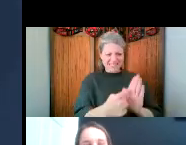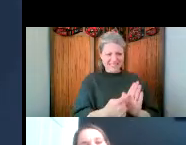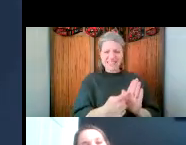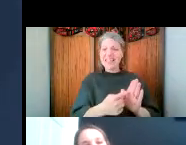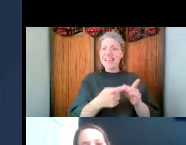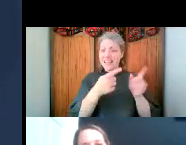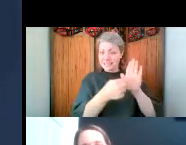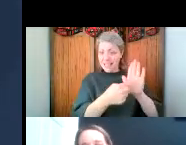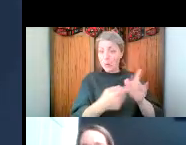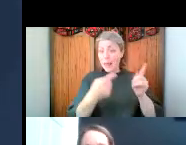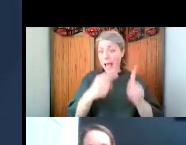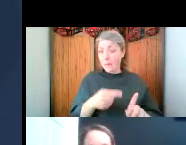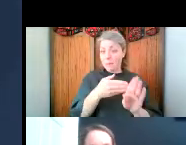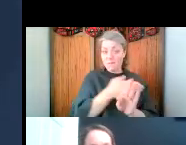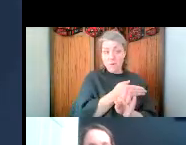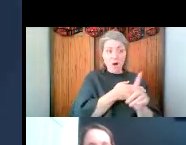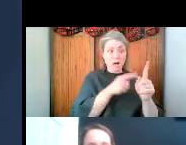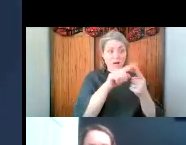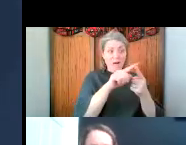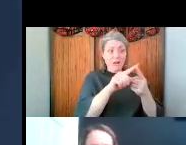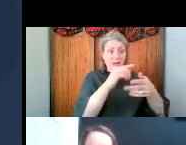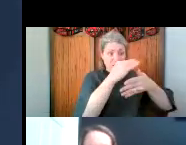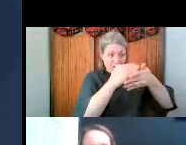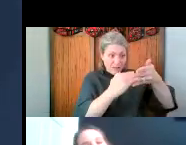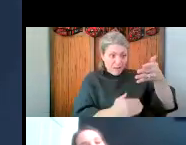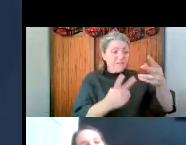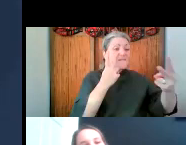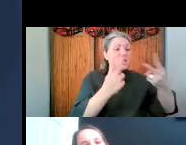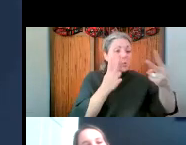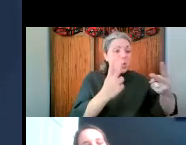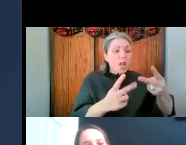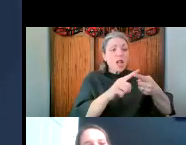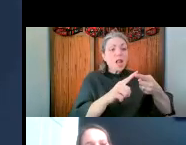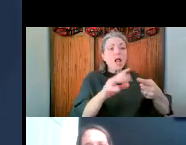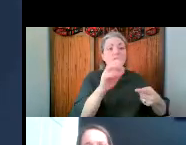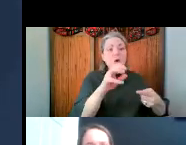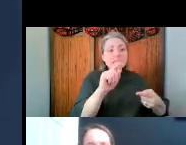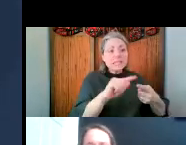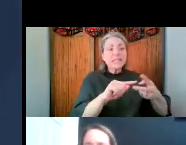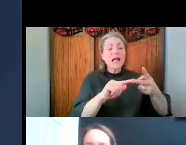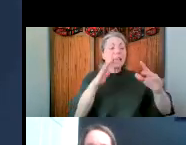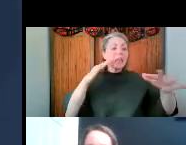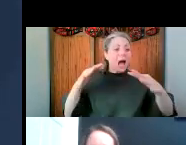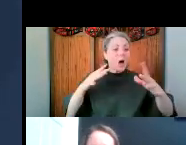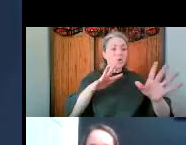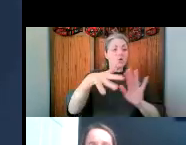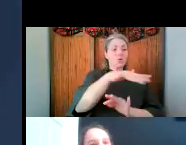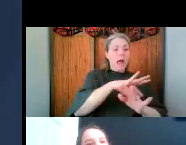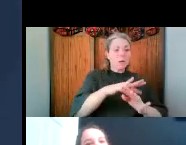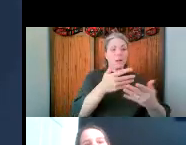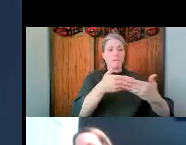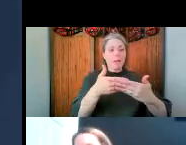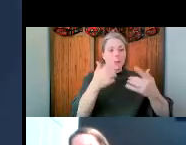examples, we could think about the visual sense. So were there fluorescent lights? Was it loud and crowded? Maybe a baby